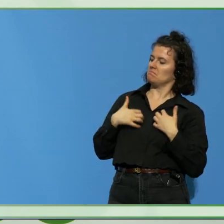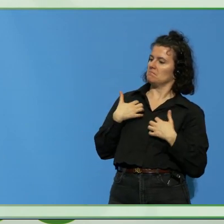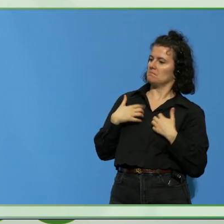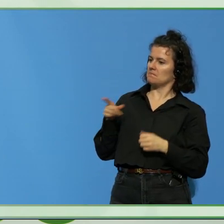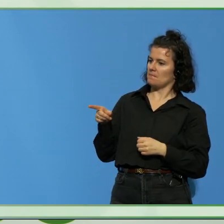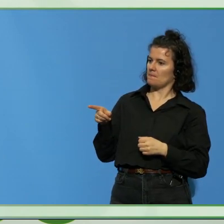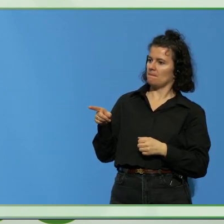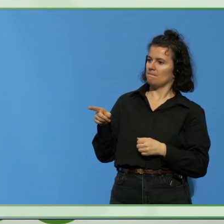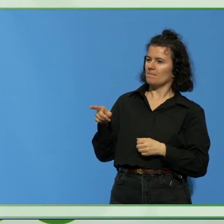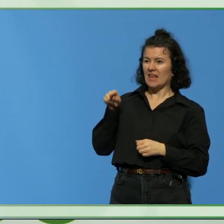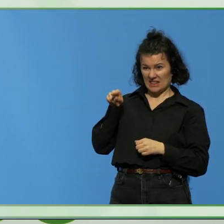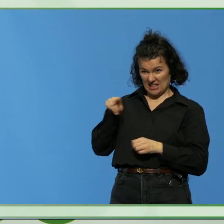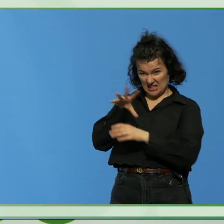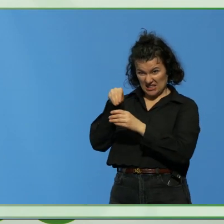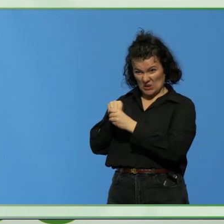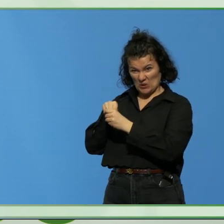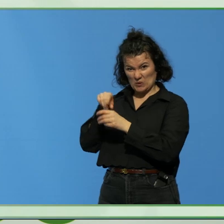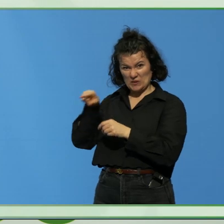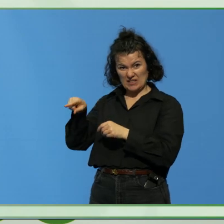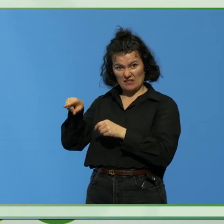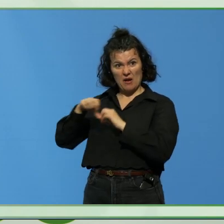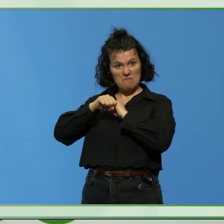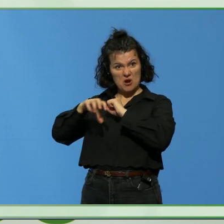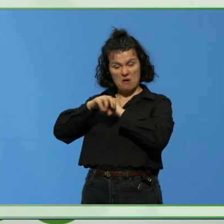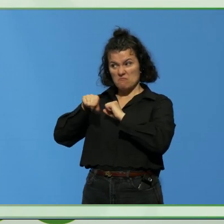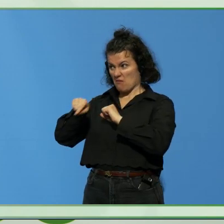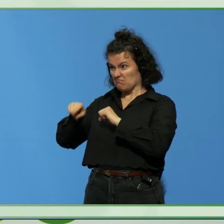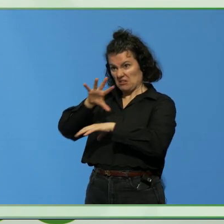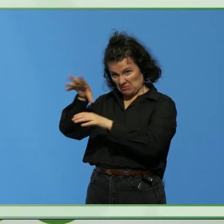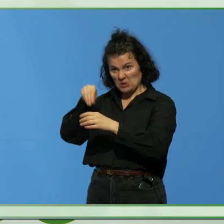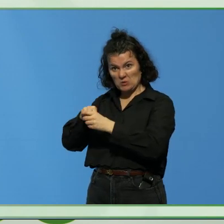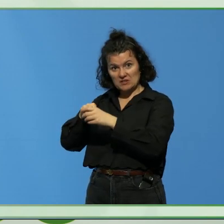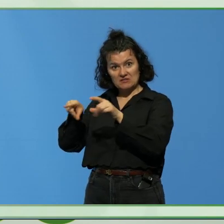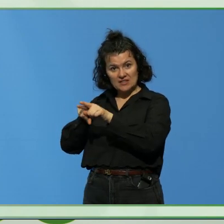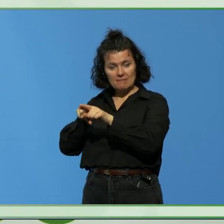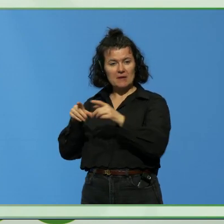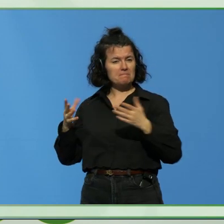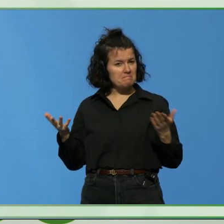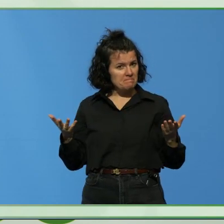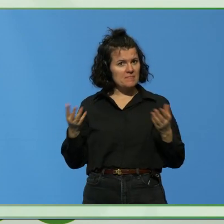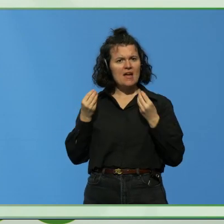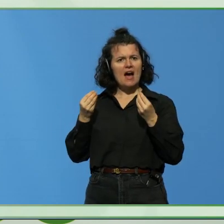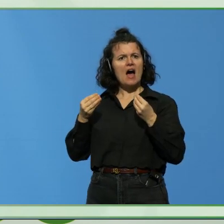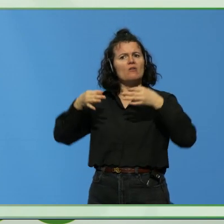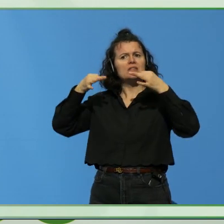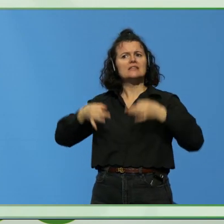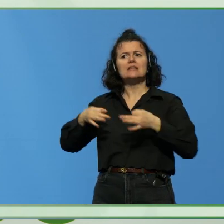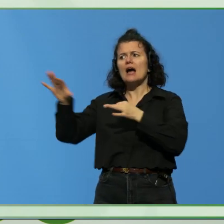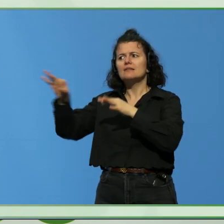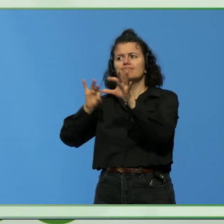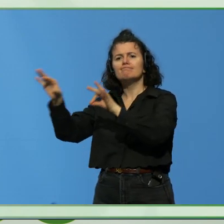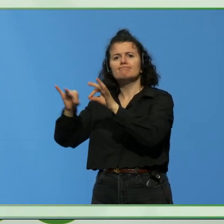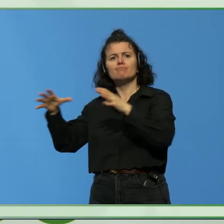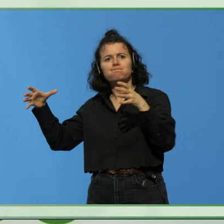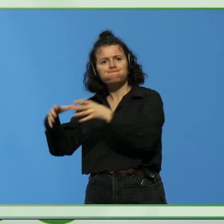are inclusive? Is our marketing campaign accessible? How are we doing our selection process? How are we going to